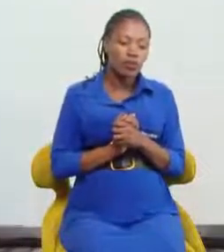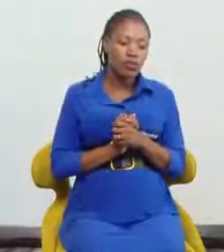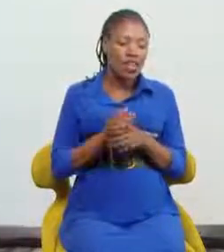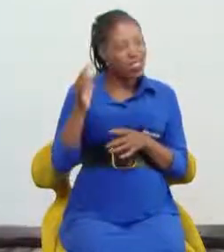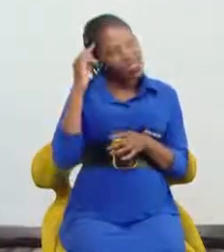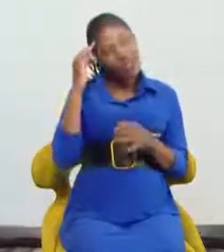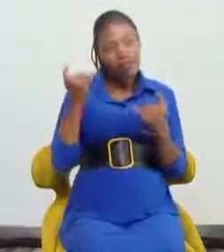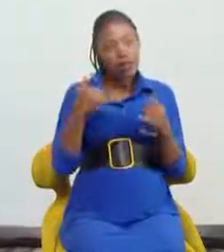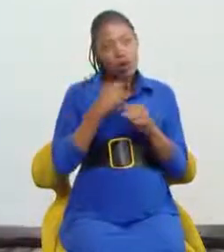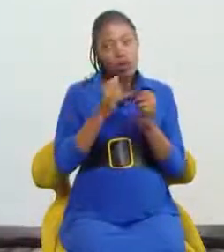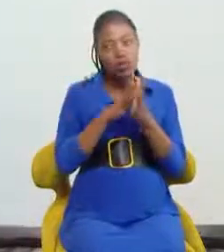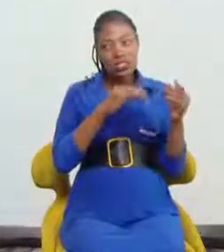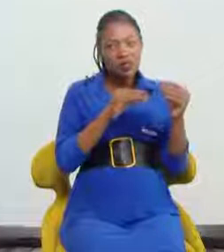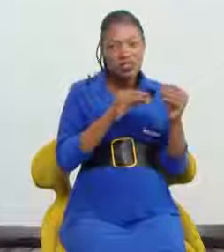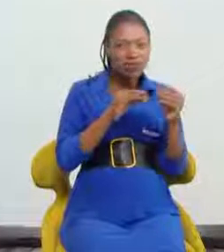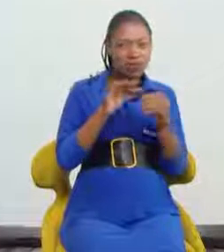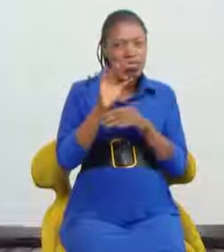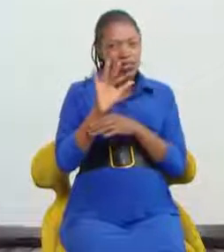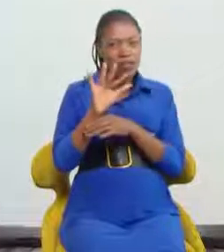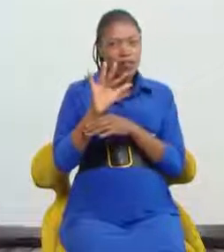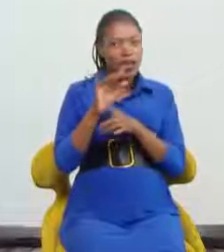years. That's bad.